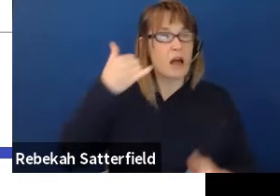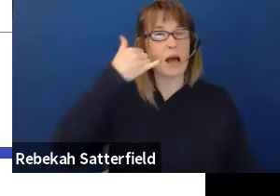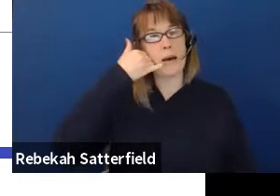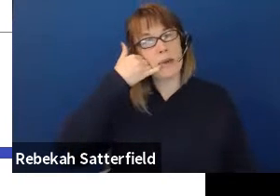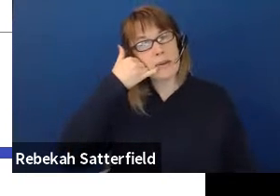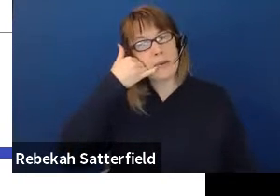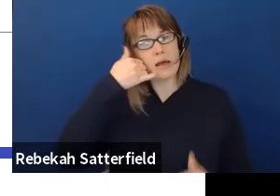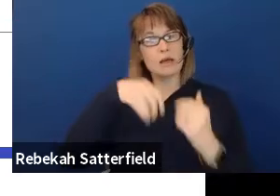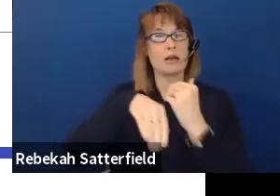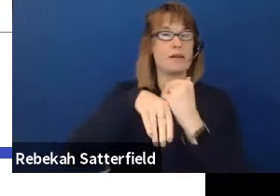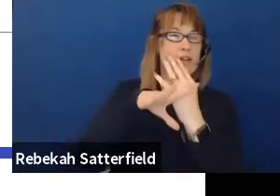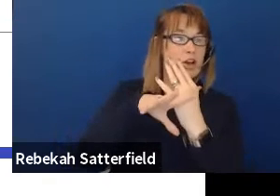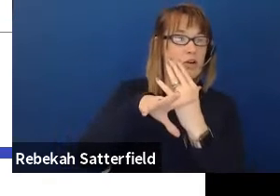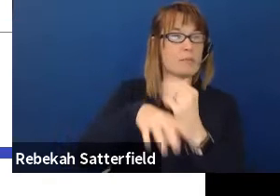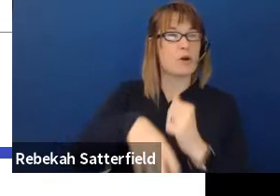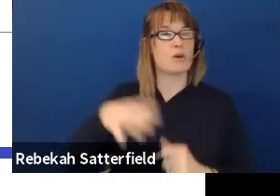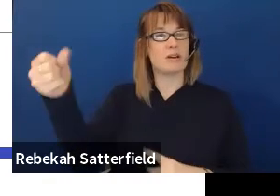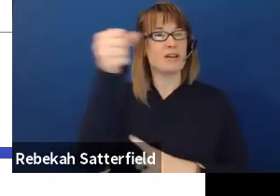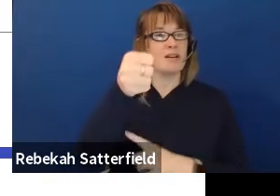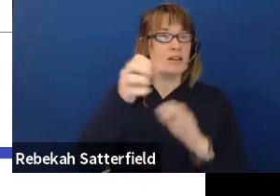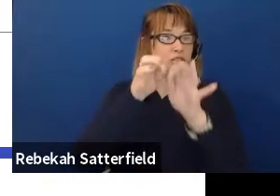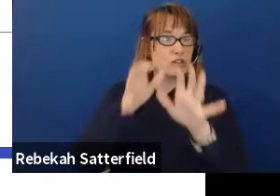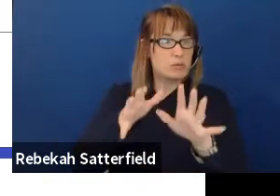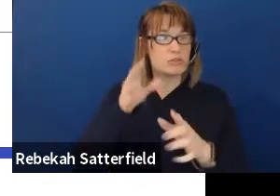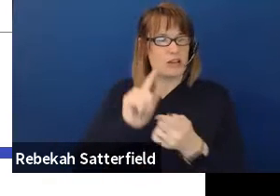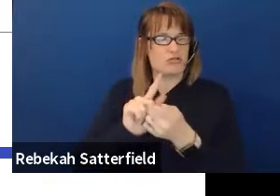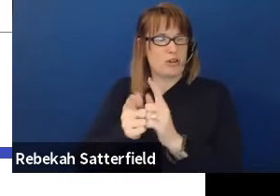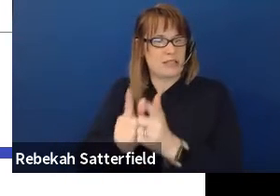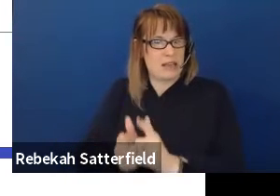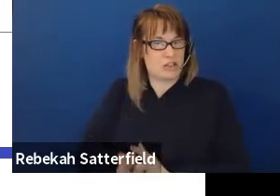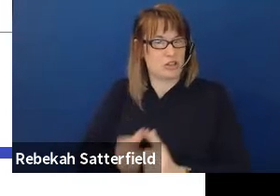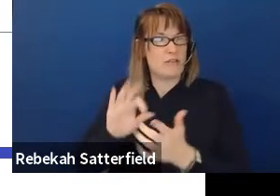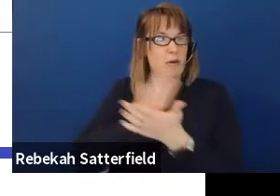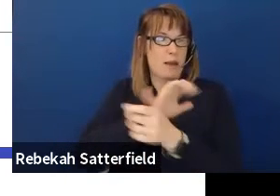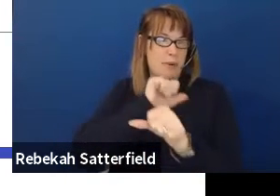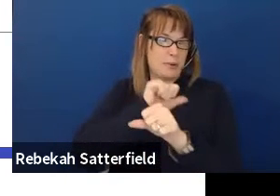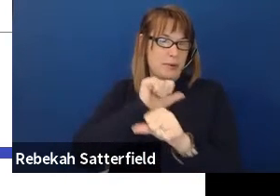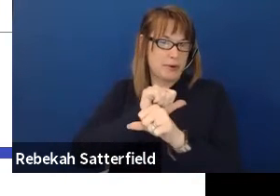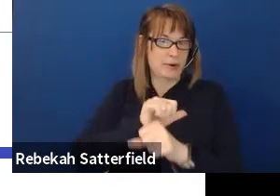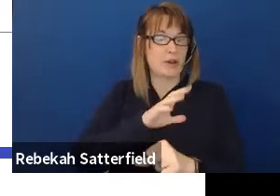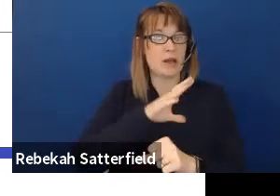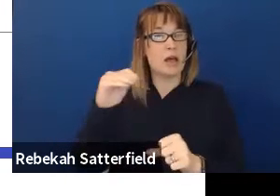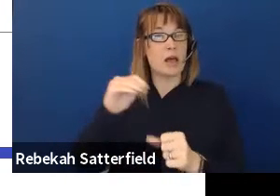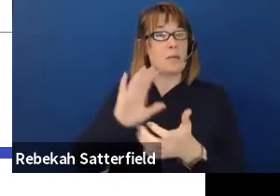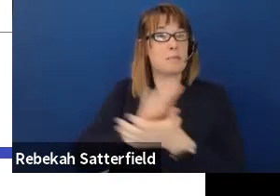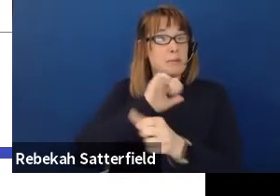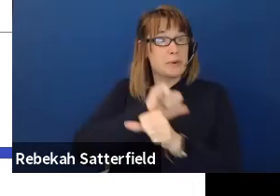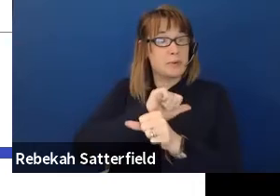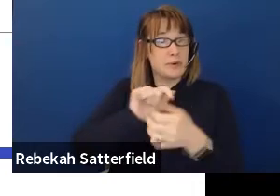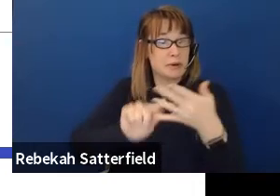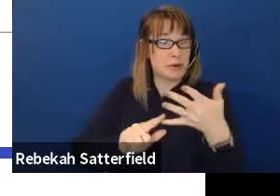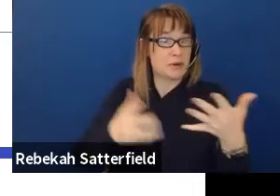video remote, and on-site interpreters, as well as translation of vital documents. And vital documents are